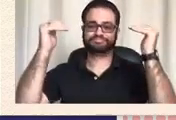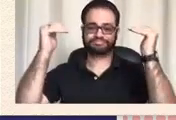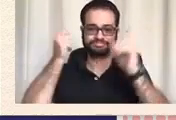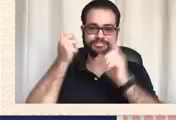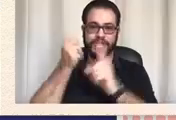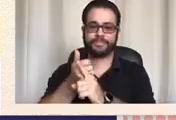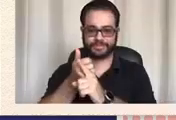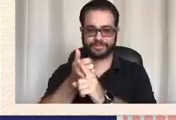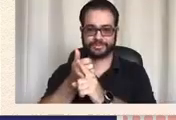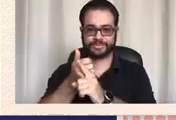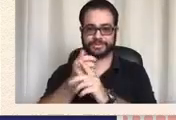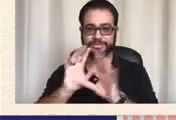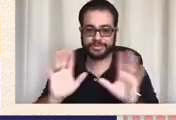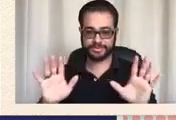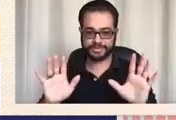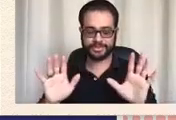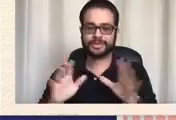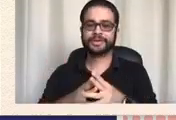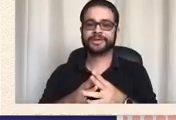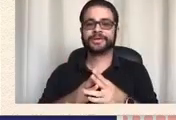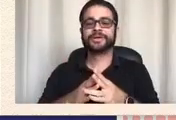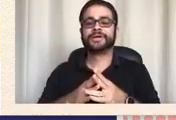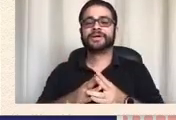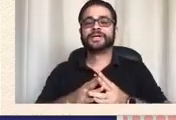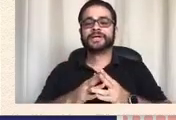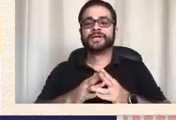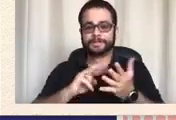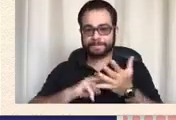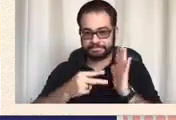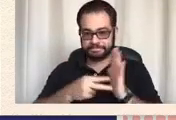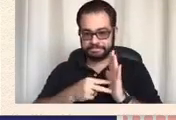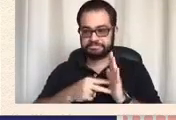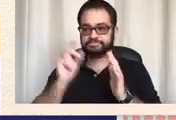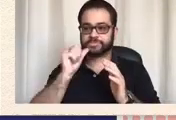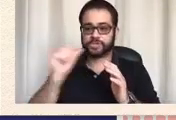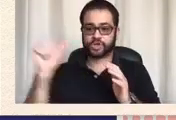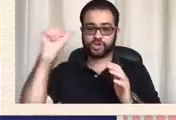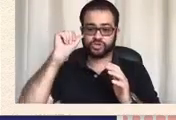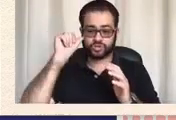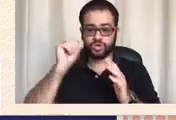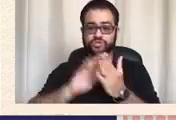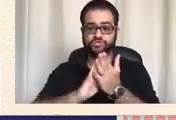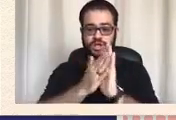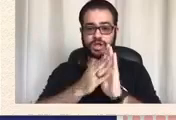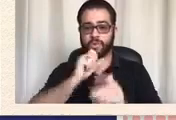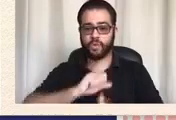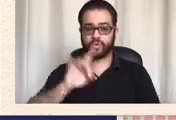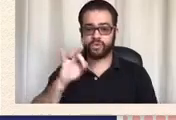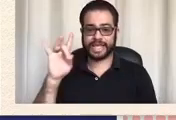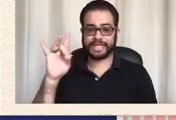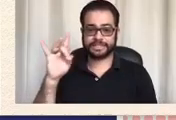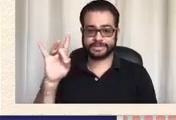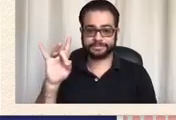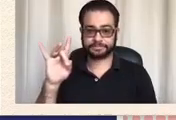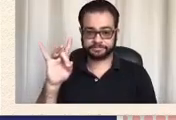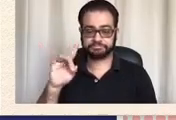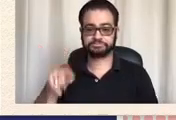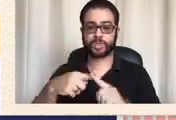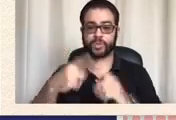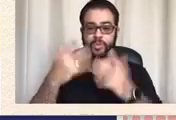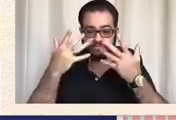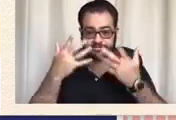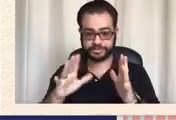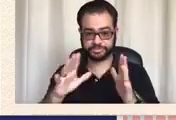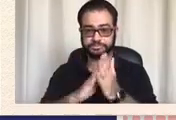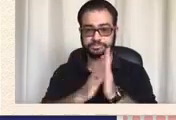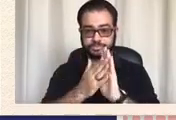So, no, really. A person is considered an adult legally upon reaching the age of majority. Once an individual turns 18